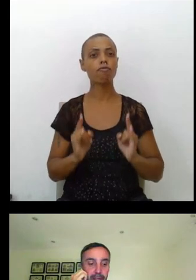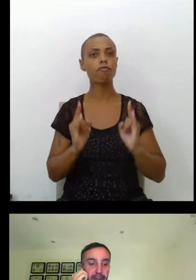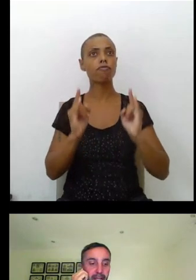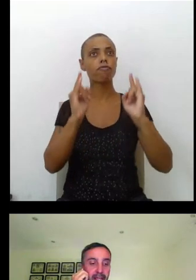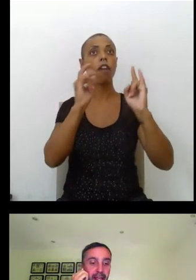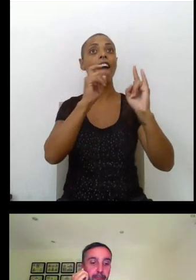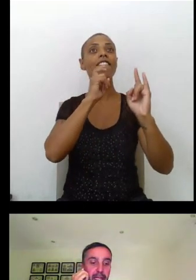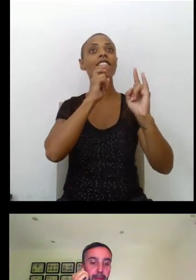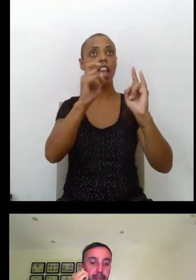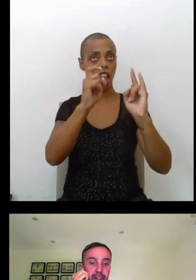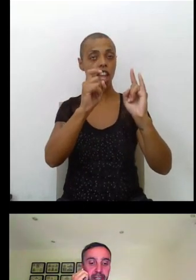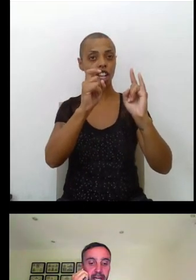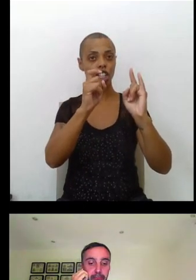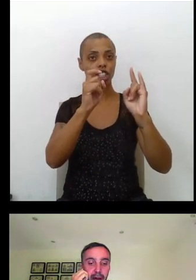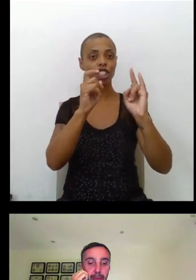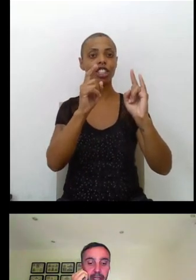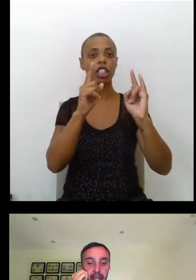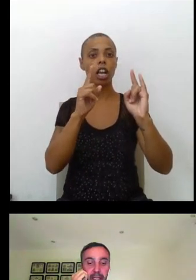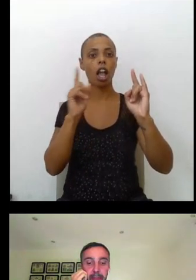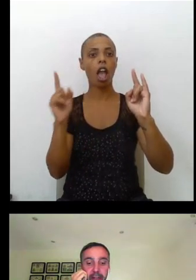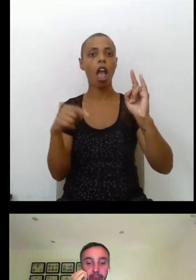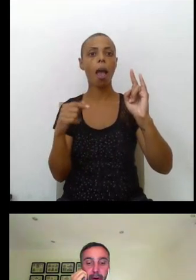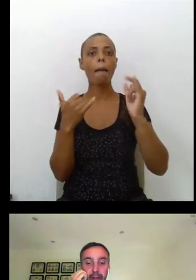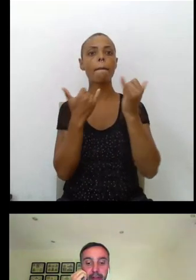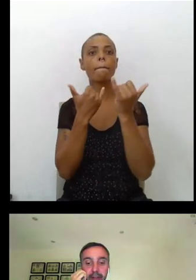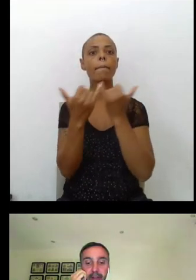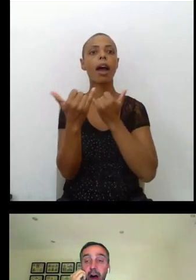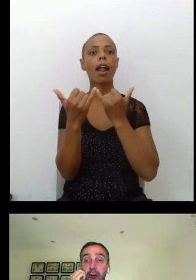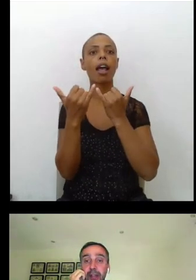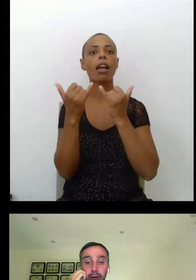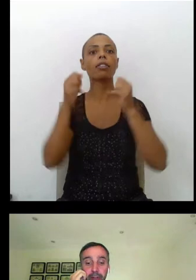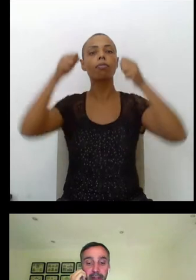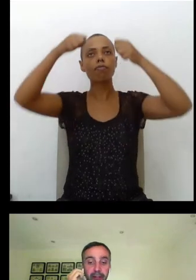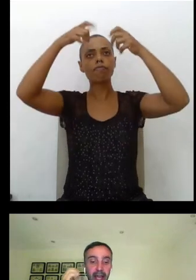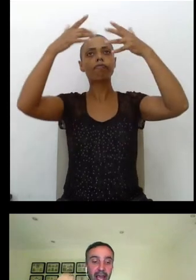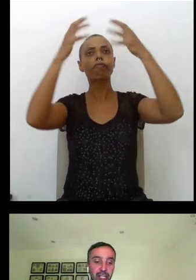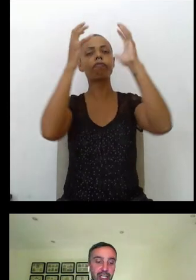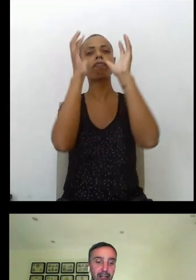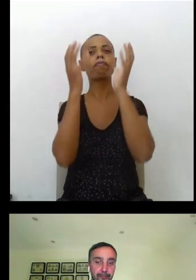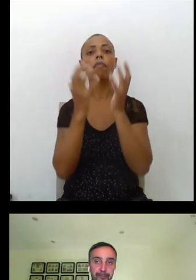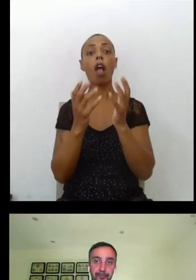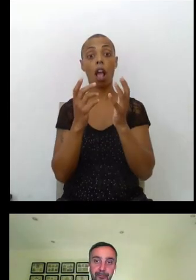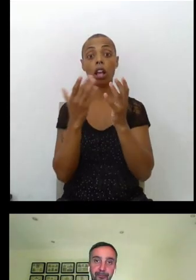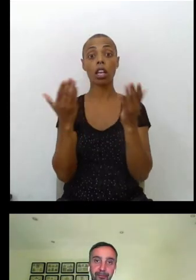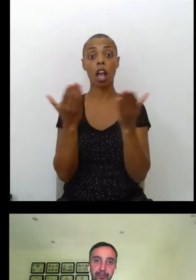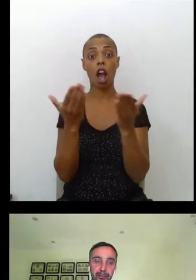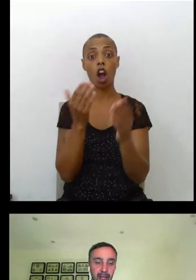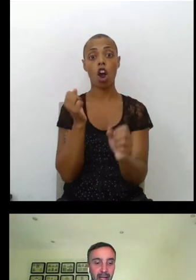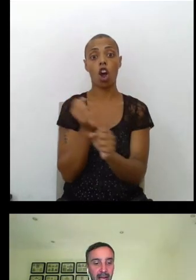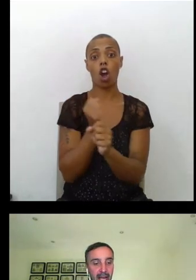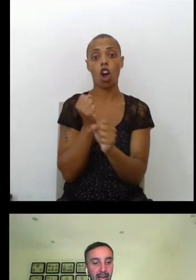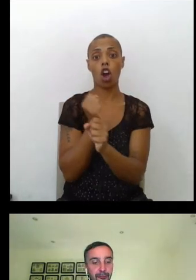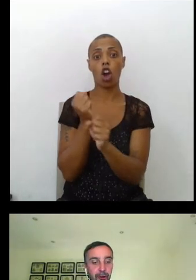skyscrapers that are being built today primarily in the Metropolis of Southeast Asia